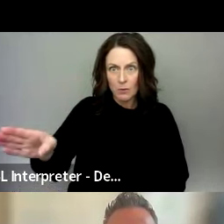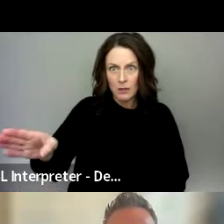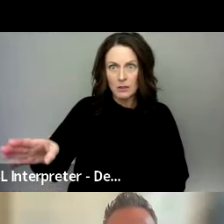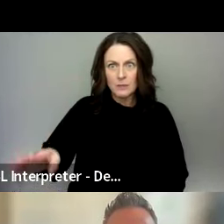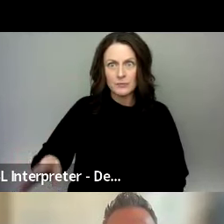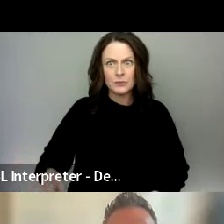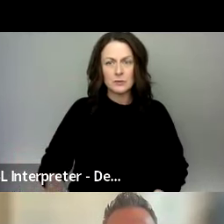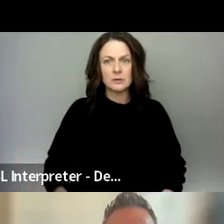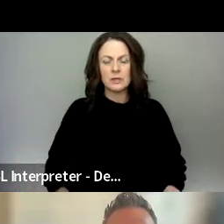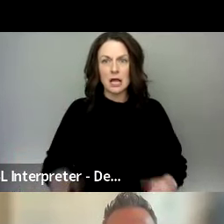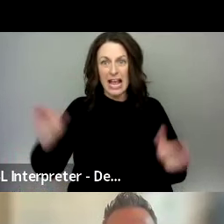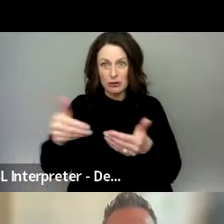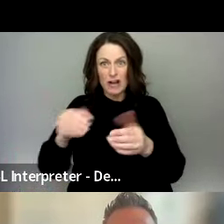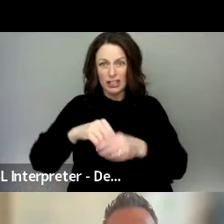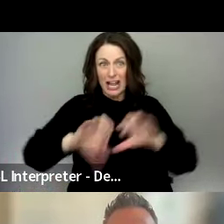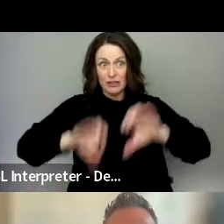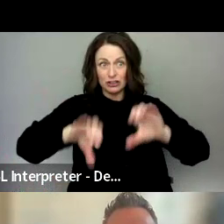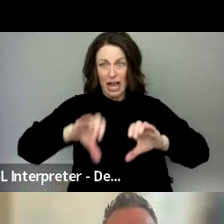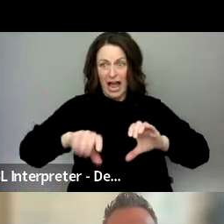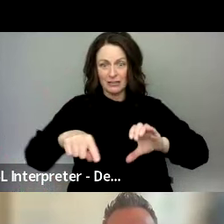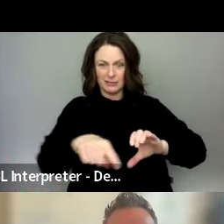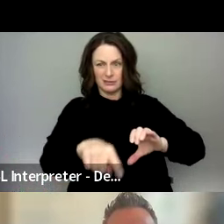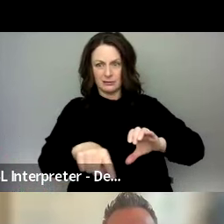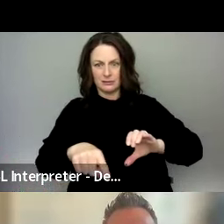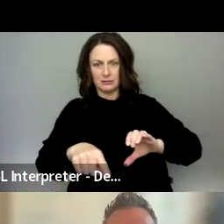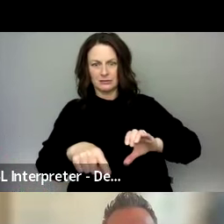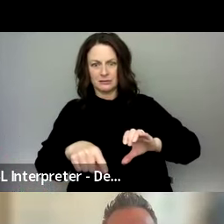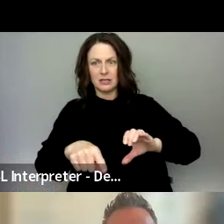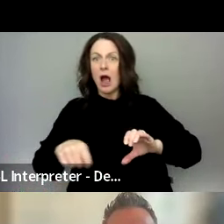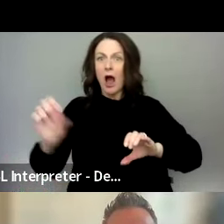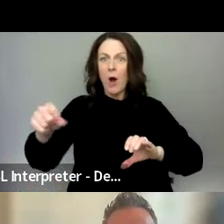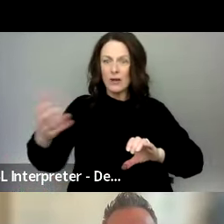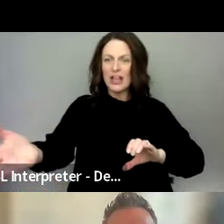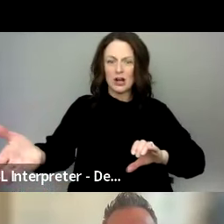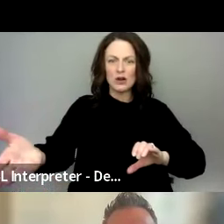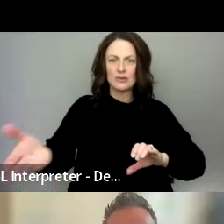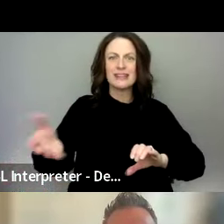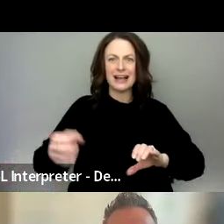they did an introduction in the chat. Let me just write. Oh, yeah, there you go.